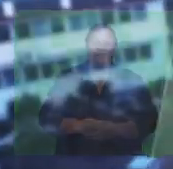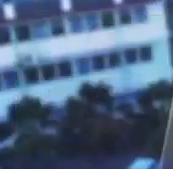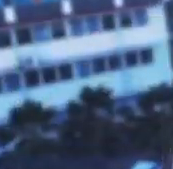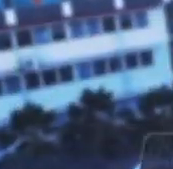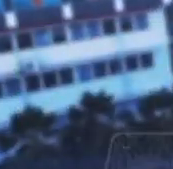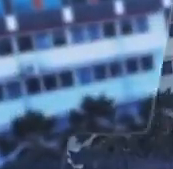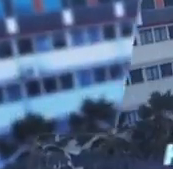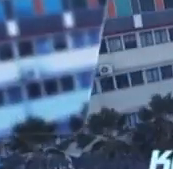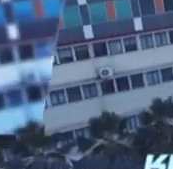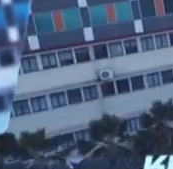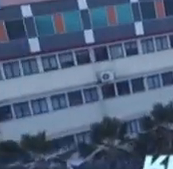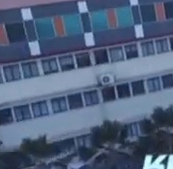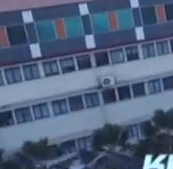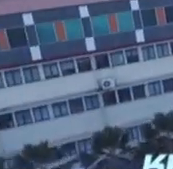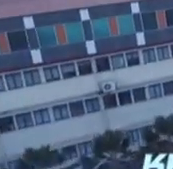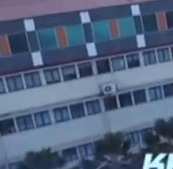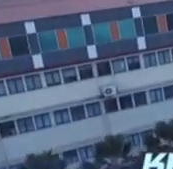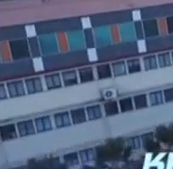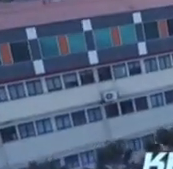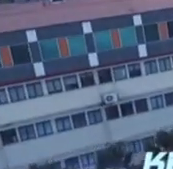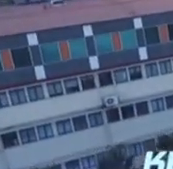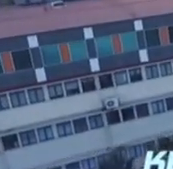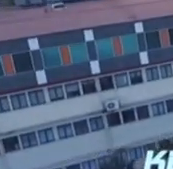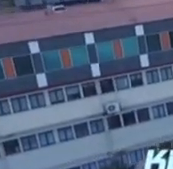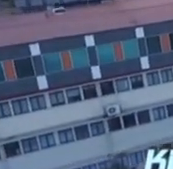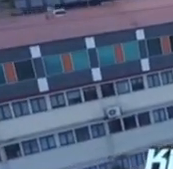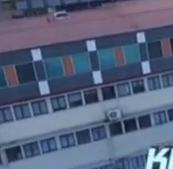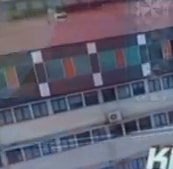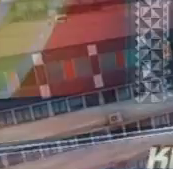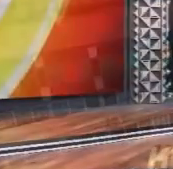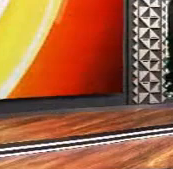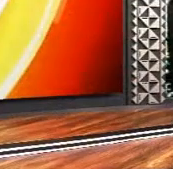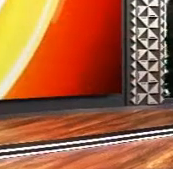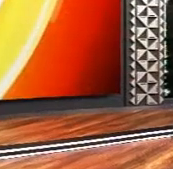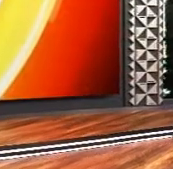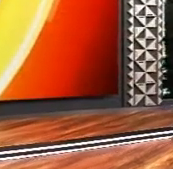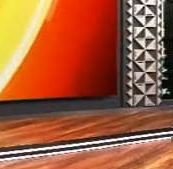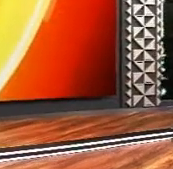From the studios of FBC Suva, Jackie Spate.